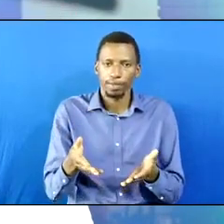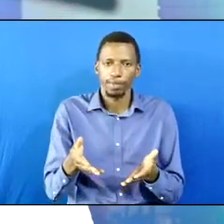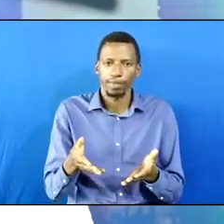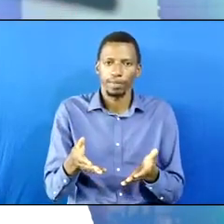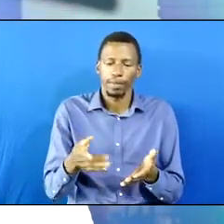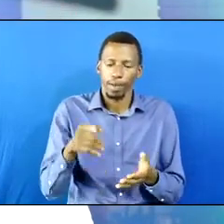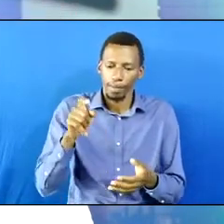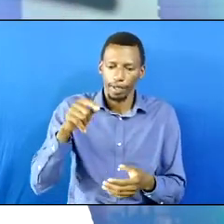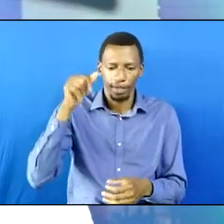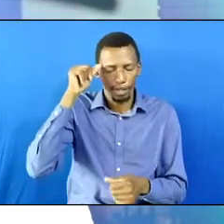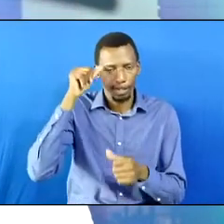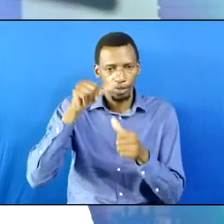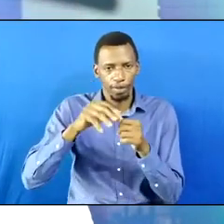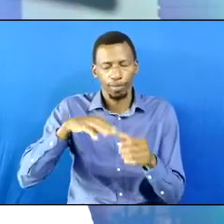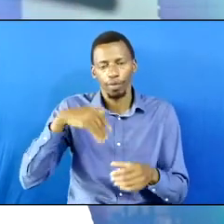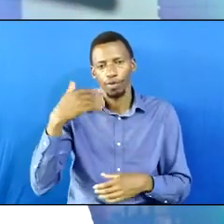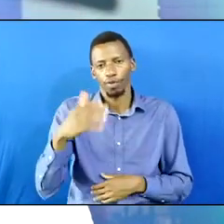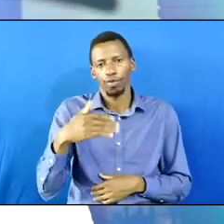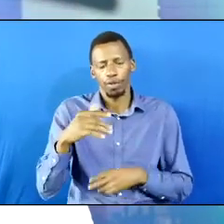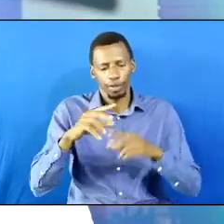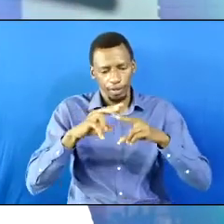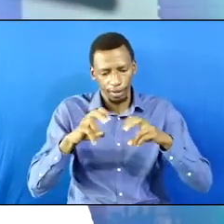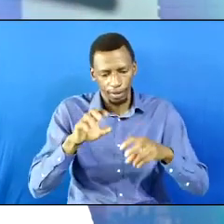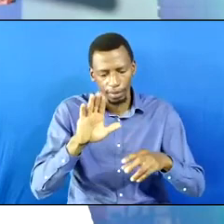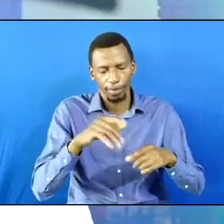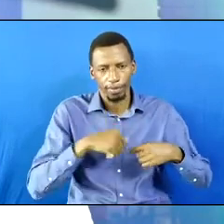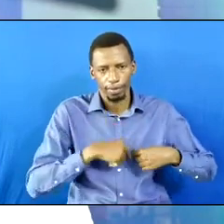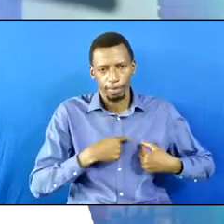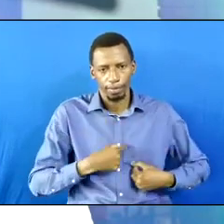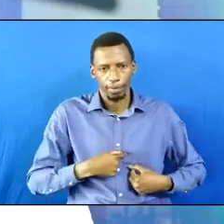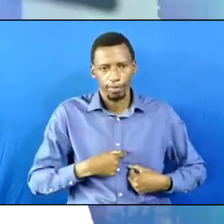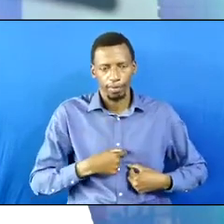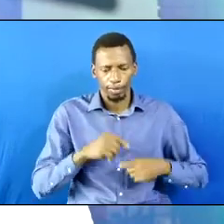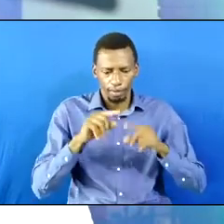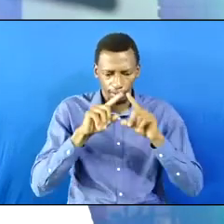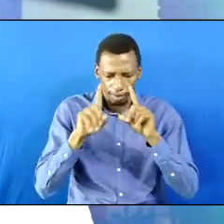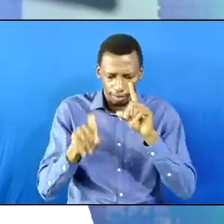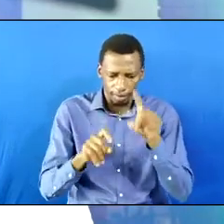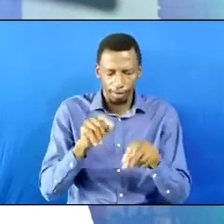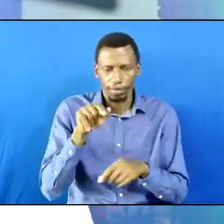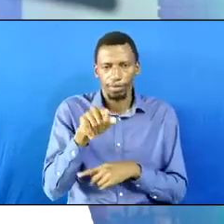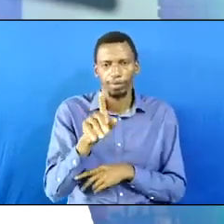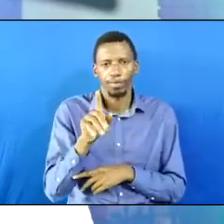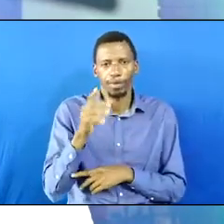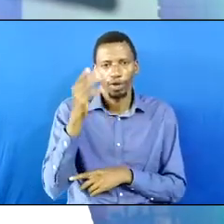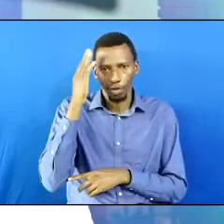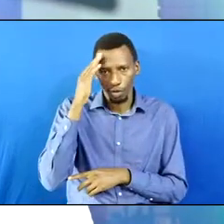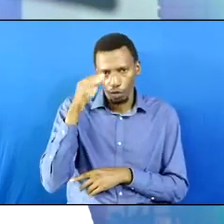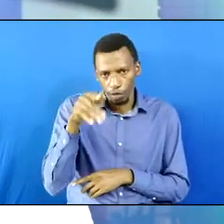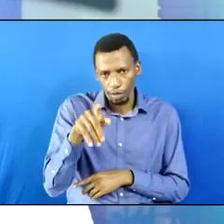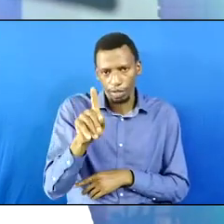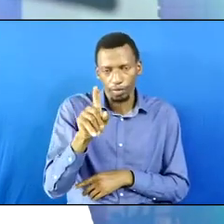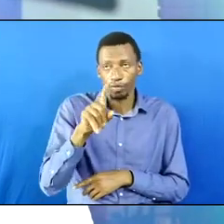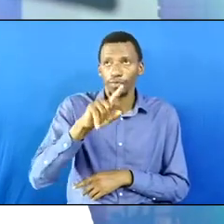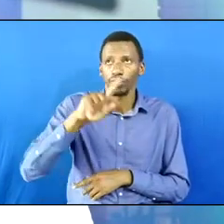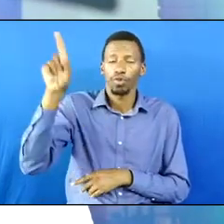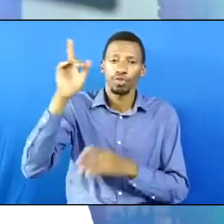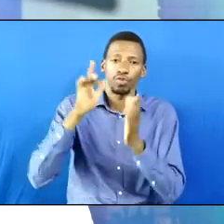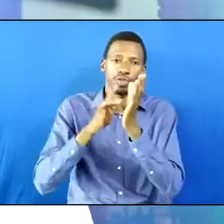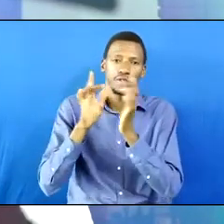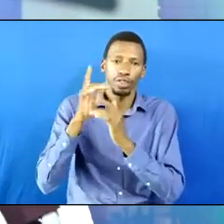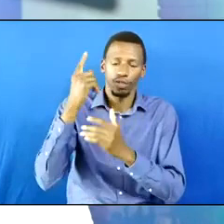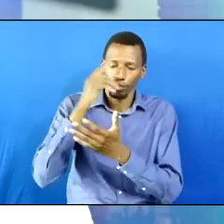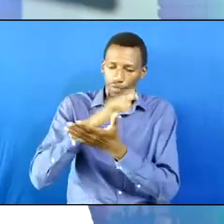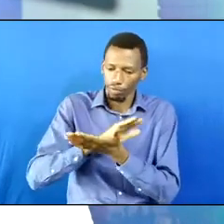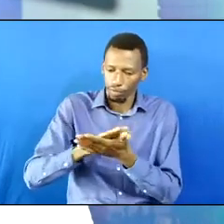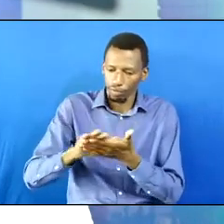you have to remember every time. Search yourself, examine yourself, know yourself, and go to Jesus for cleansing, and he